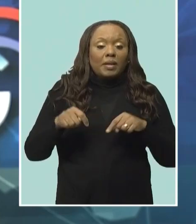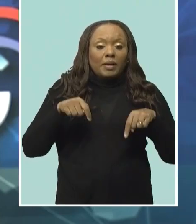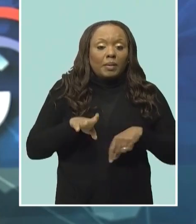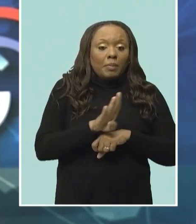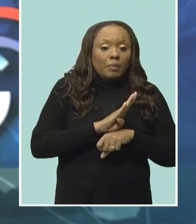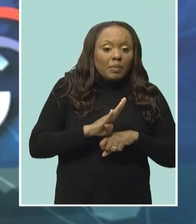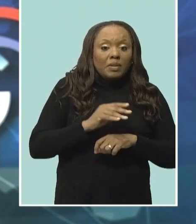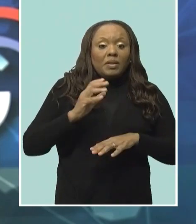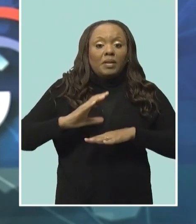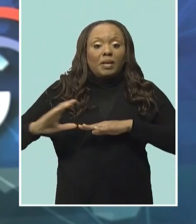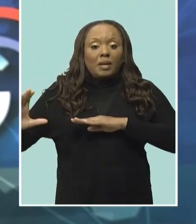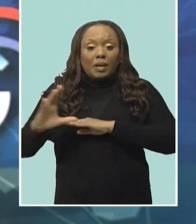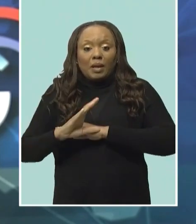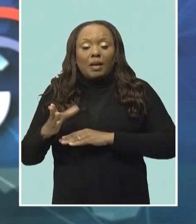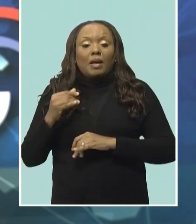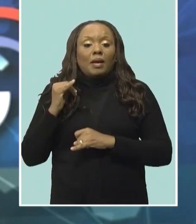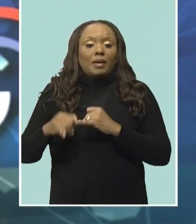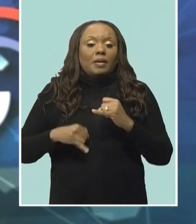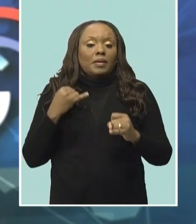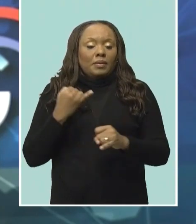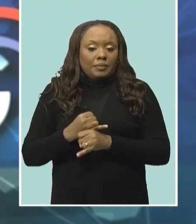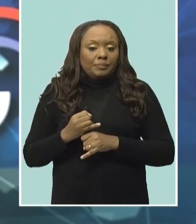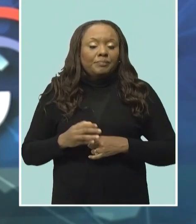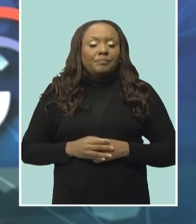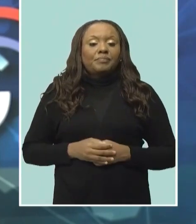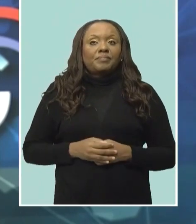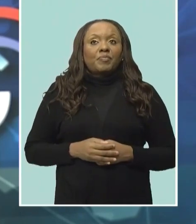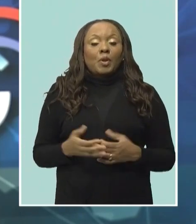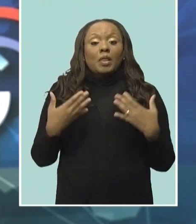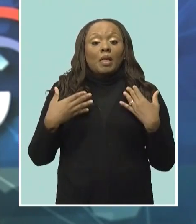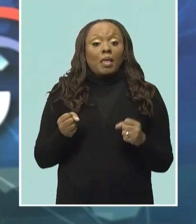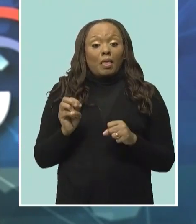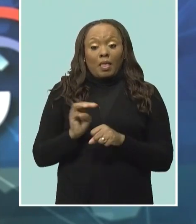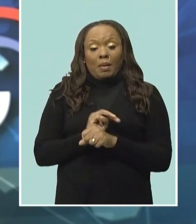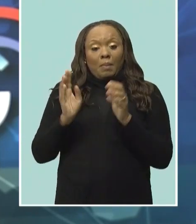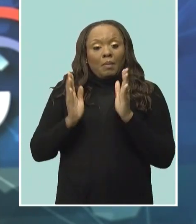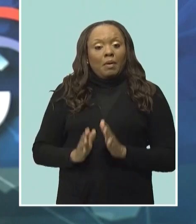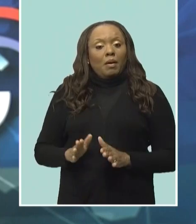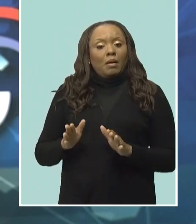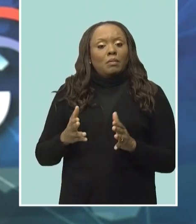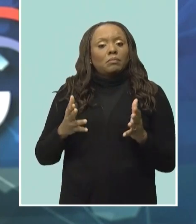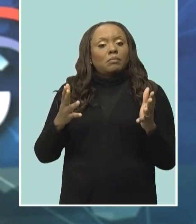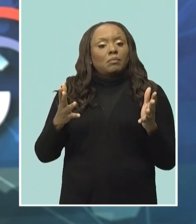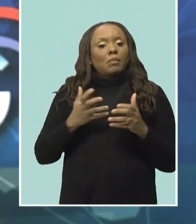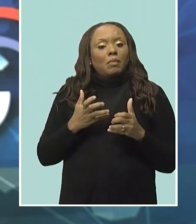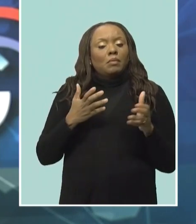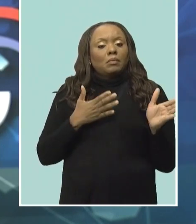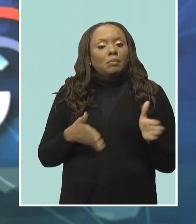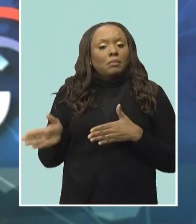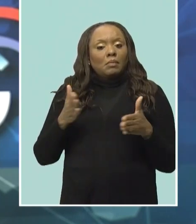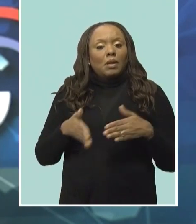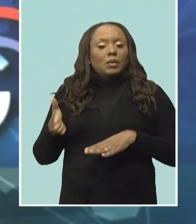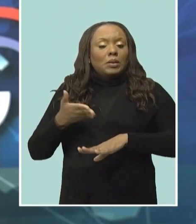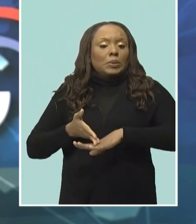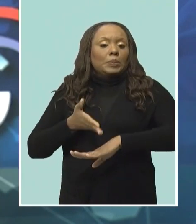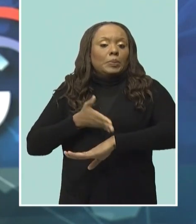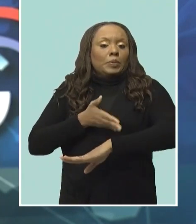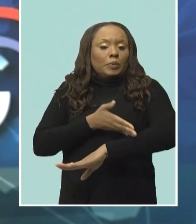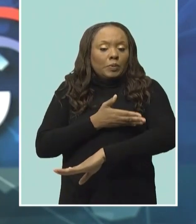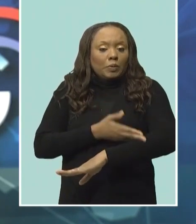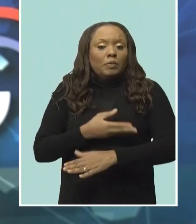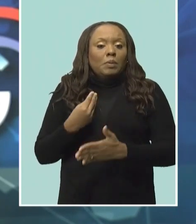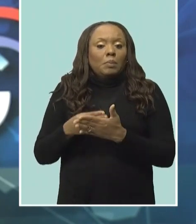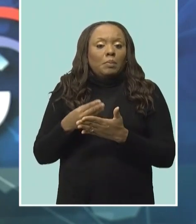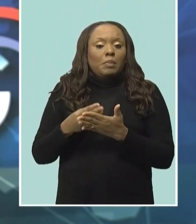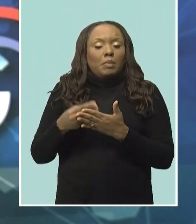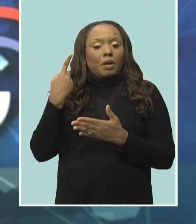to meet local, regional and international demand. The health minister has also outlined plans to improve conditions and salary